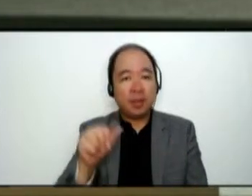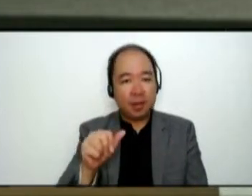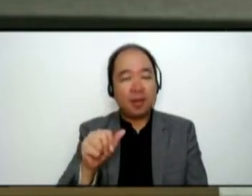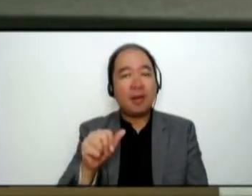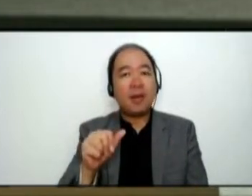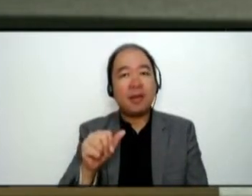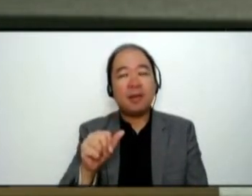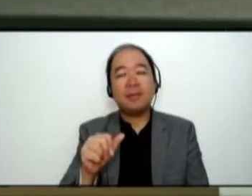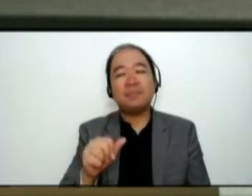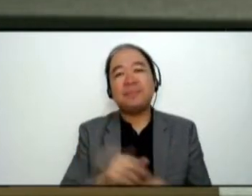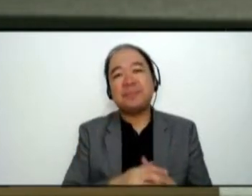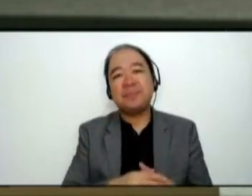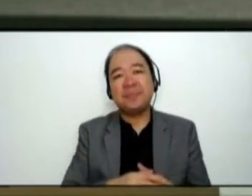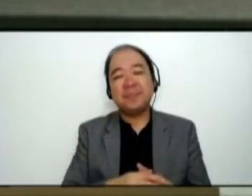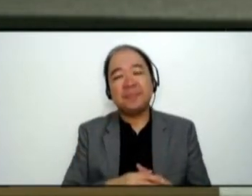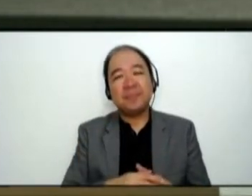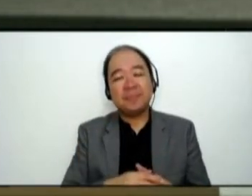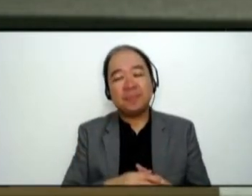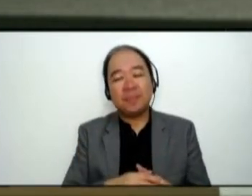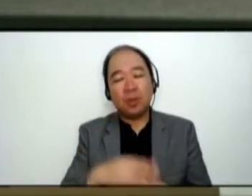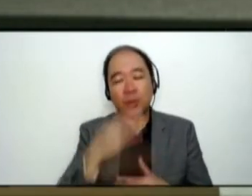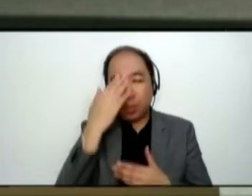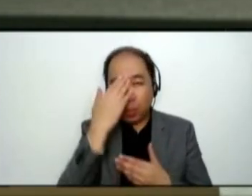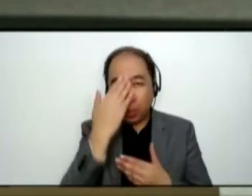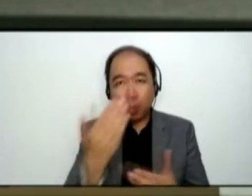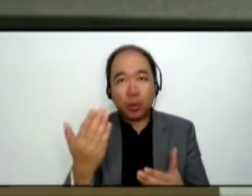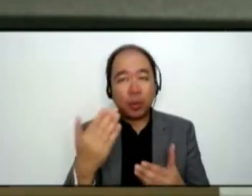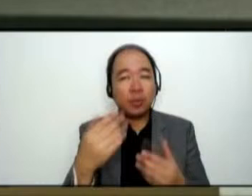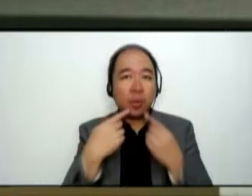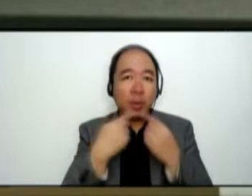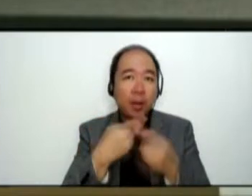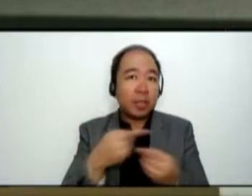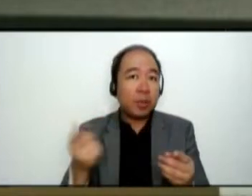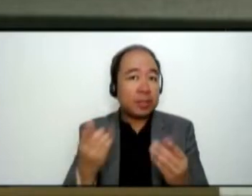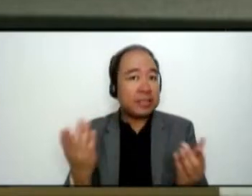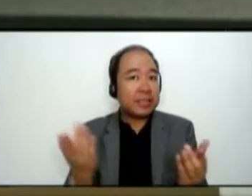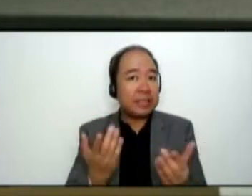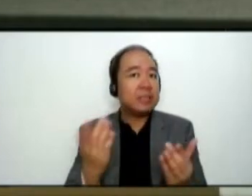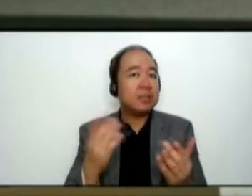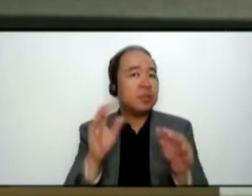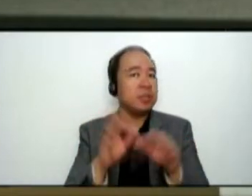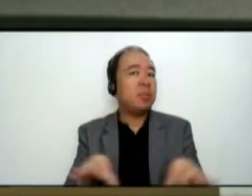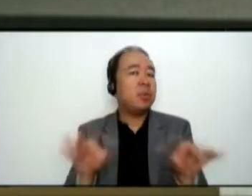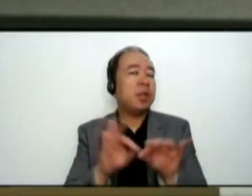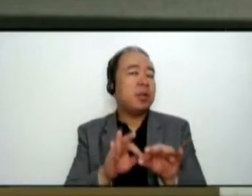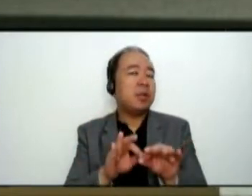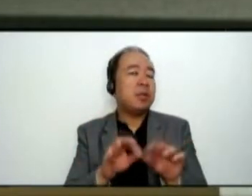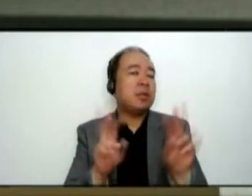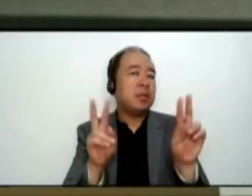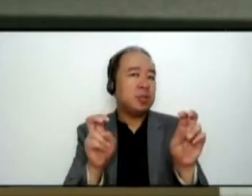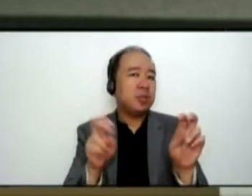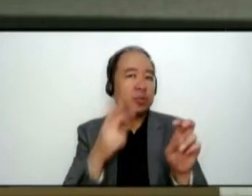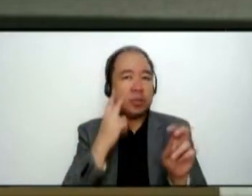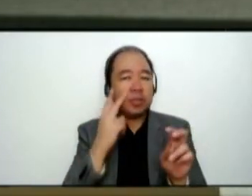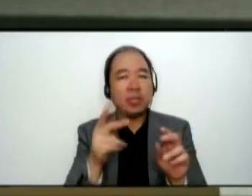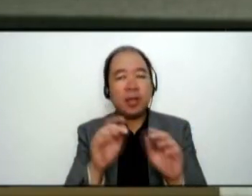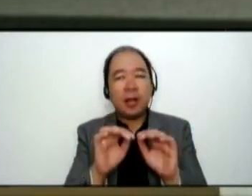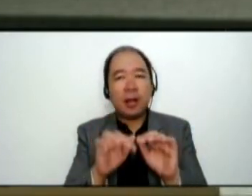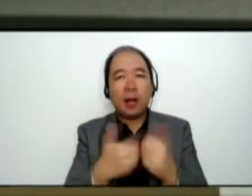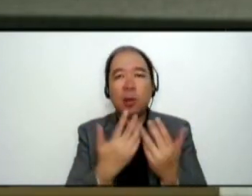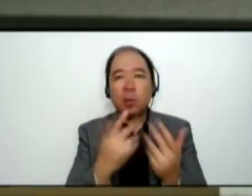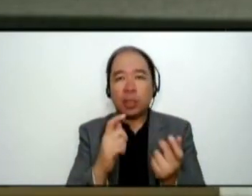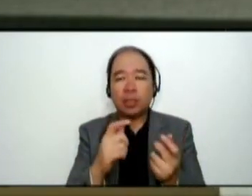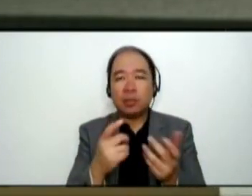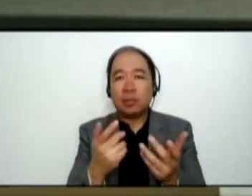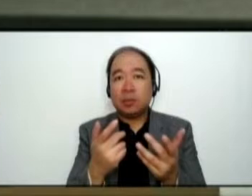Office. It is an honor to address this commission on the critical issue of assessing demographic trends and intergenerational